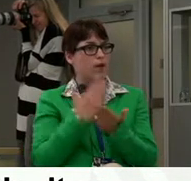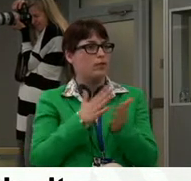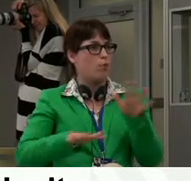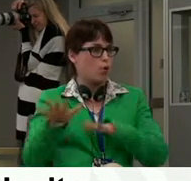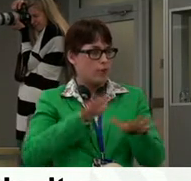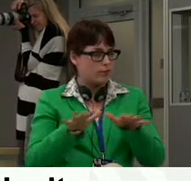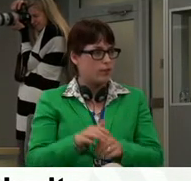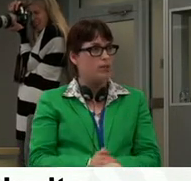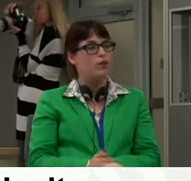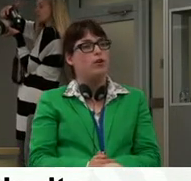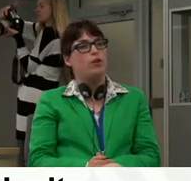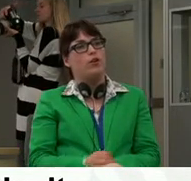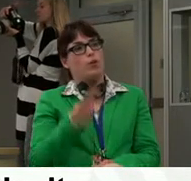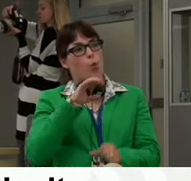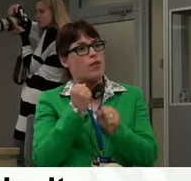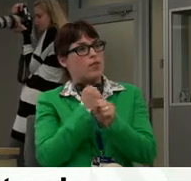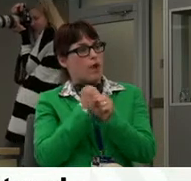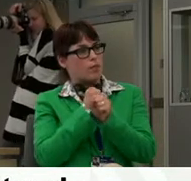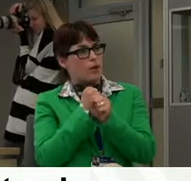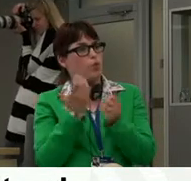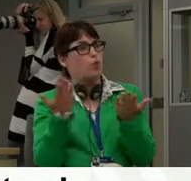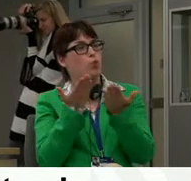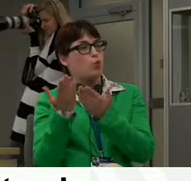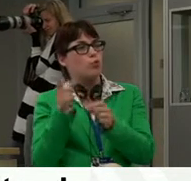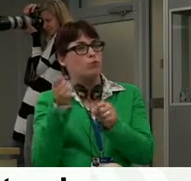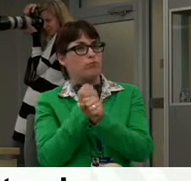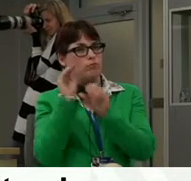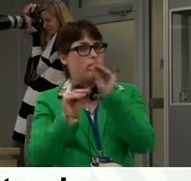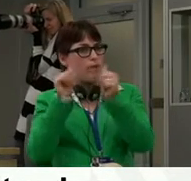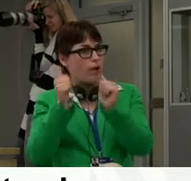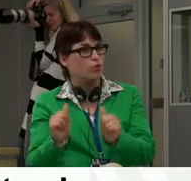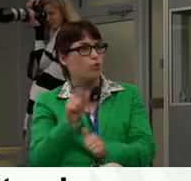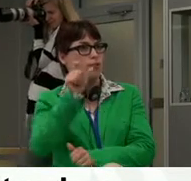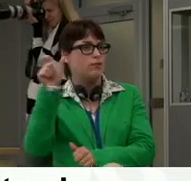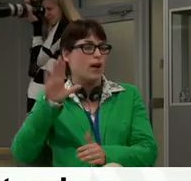to attend an exhibition that we have set up on this floor.